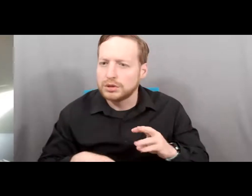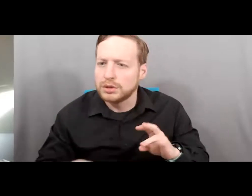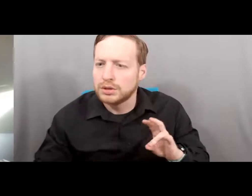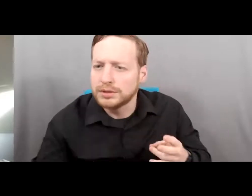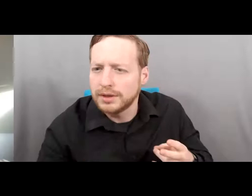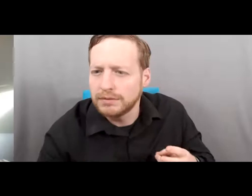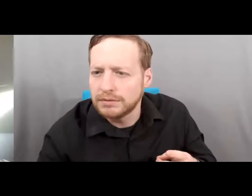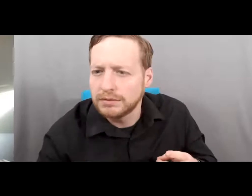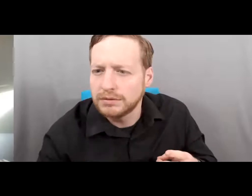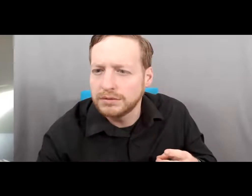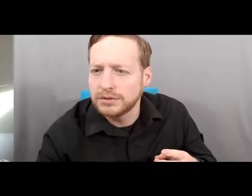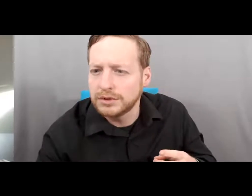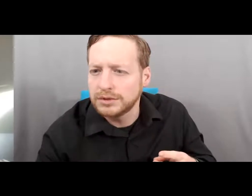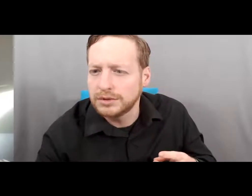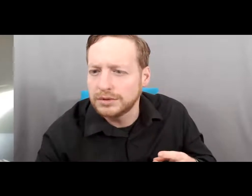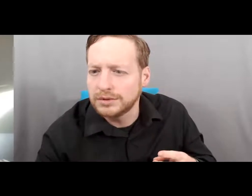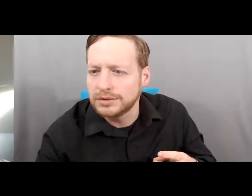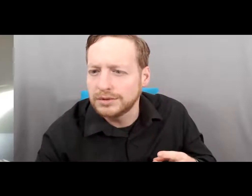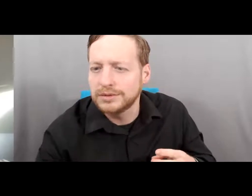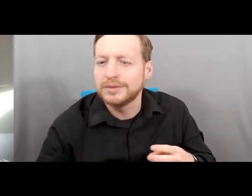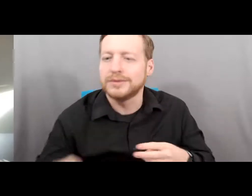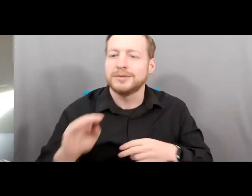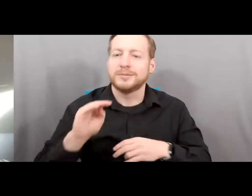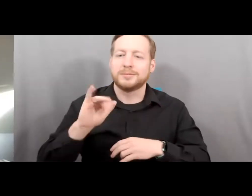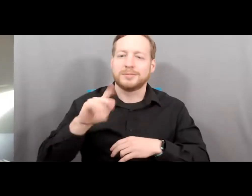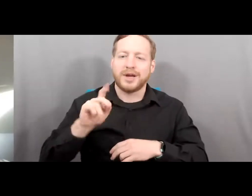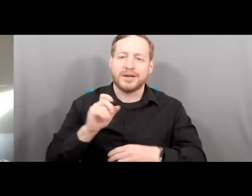she's the program manager, the commission.